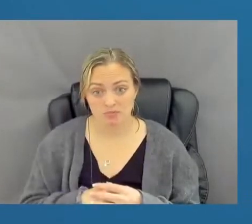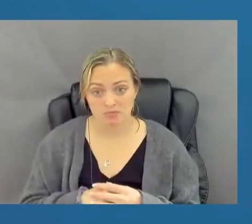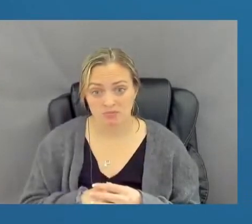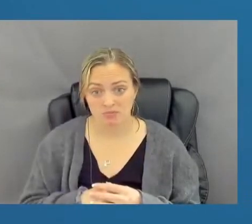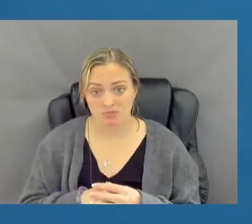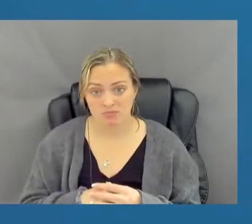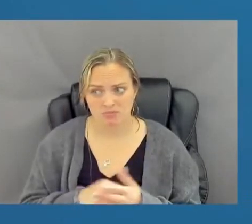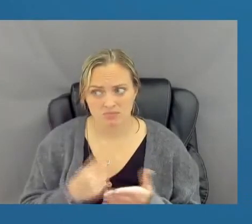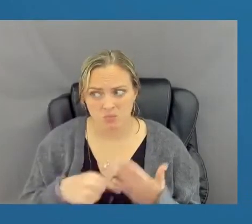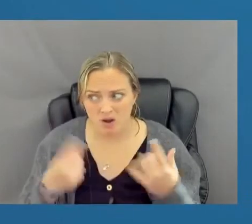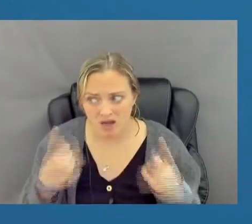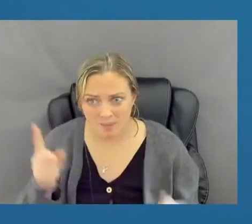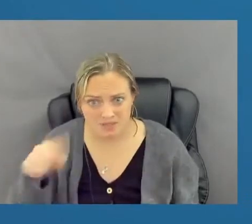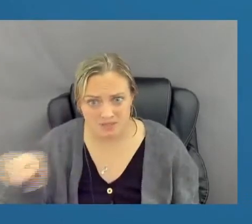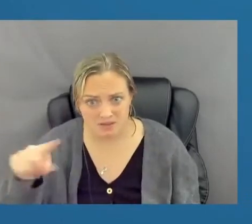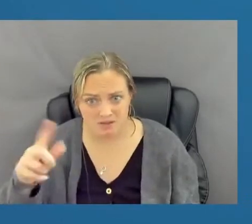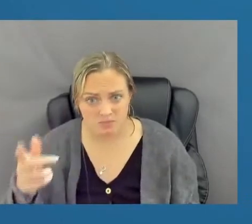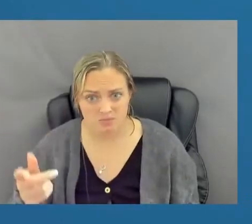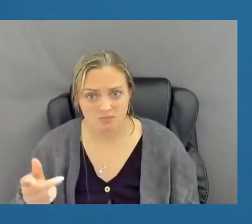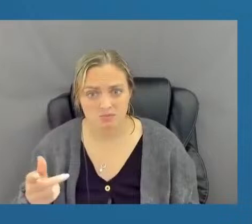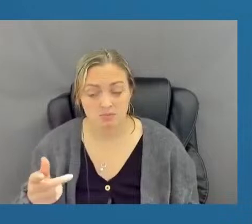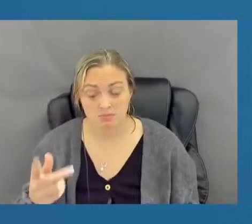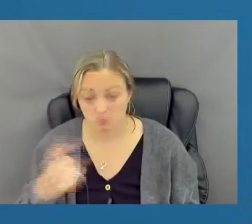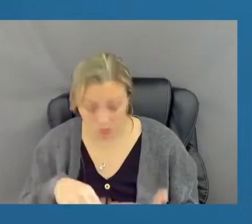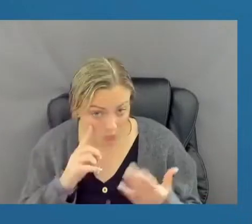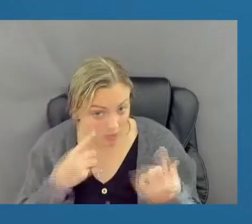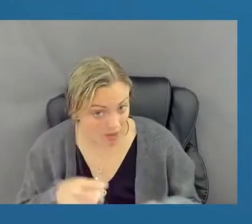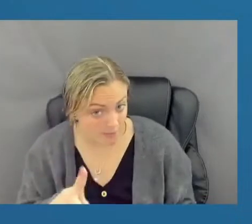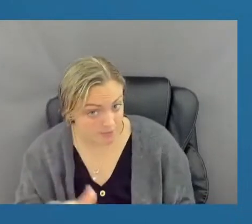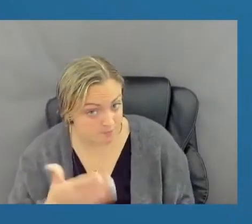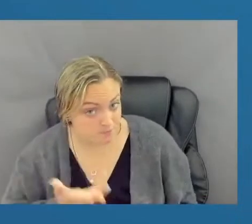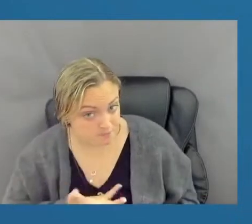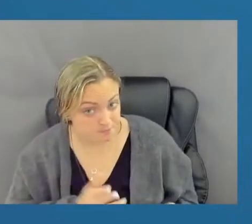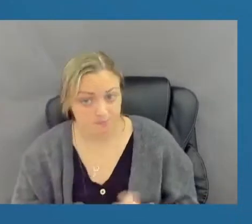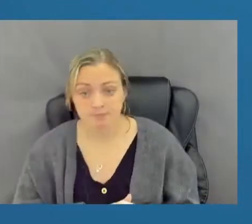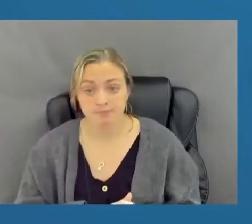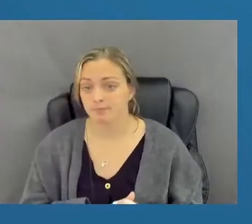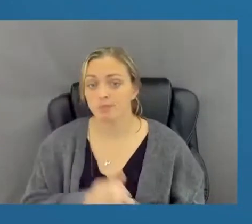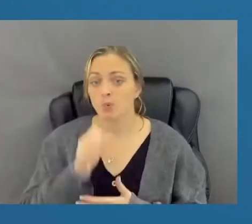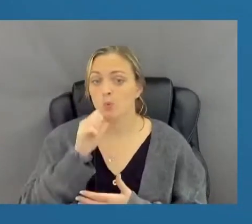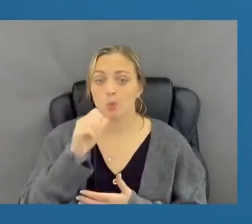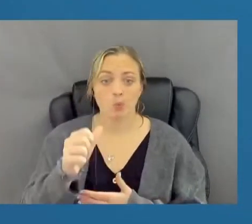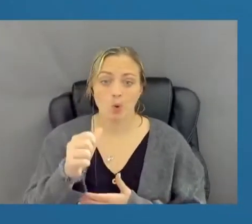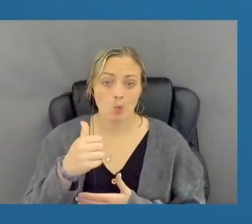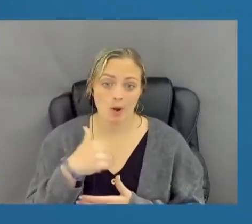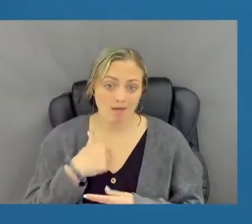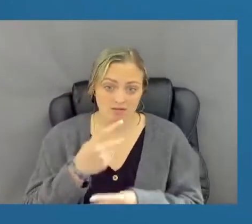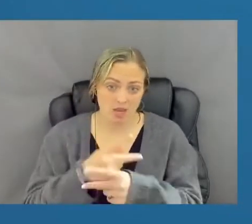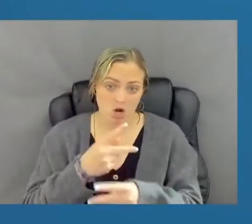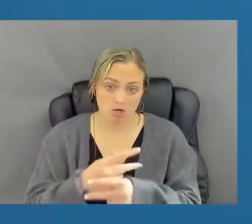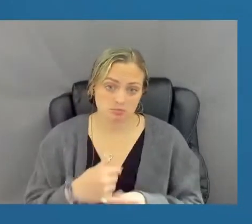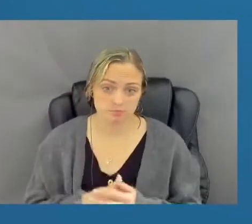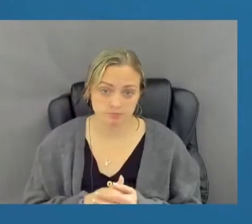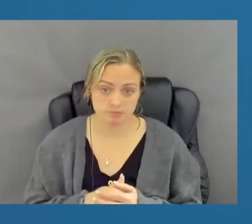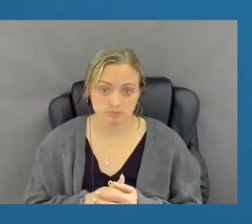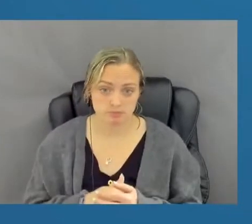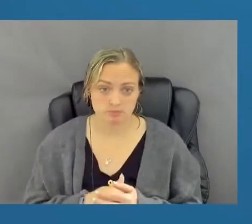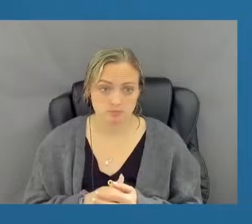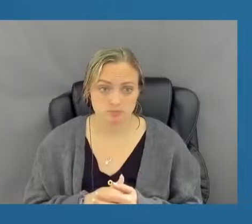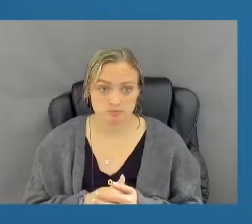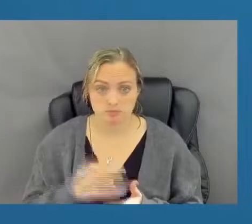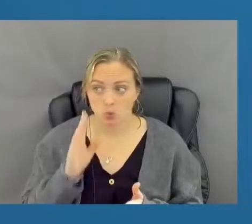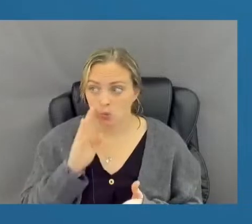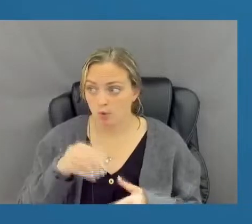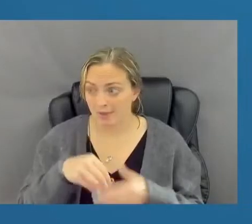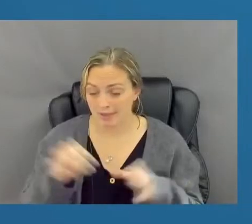to happen to them? I'll tell you what's going to happen. They're not going to get preventative care. They're going to end up in our